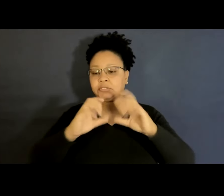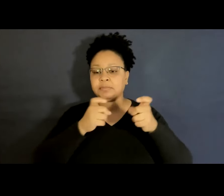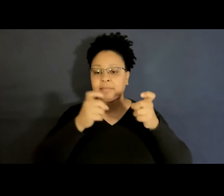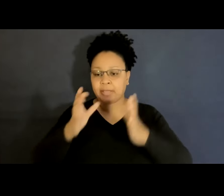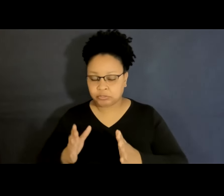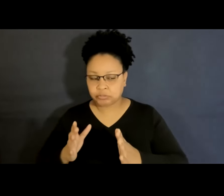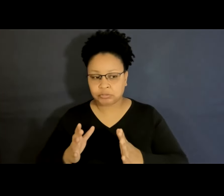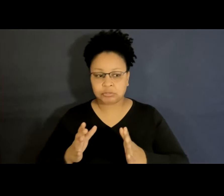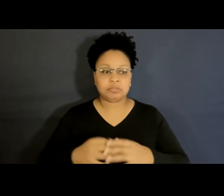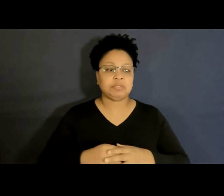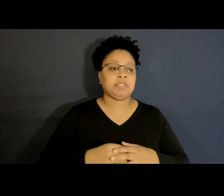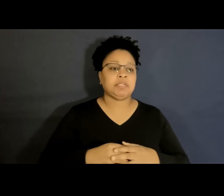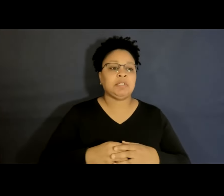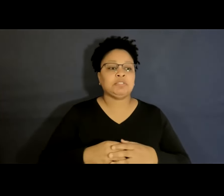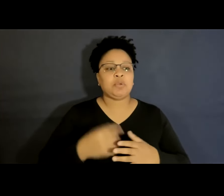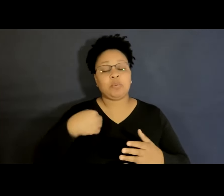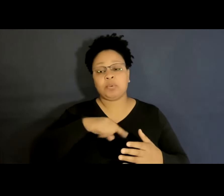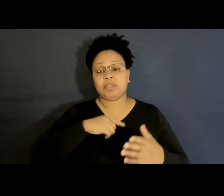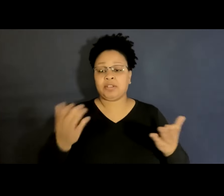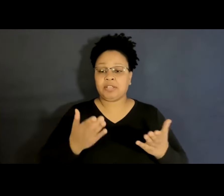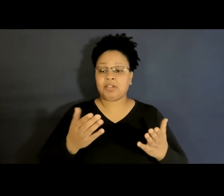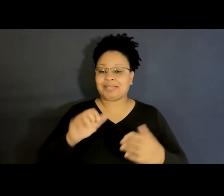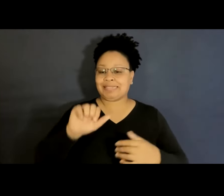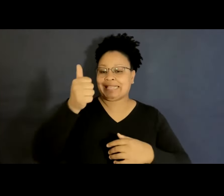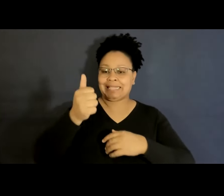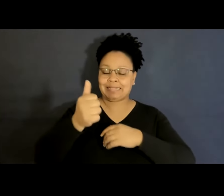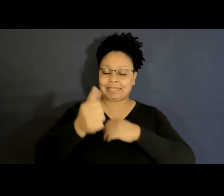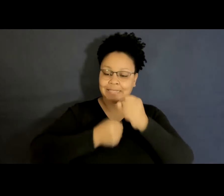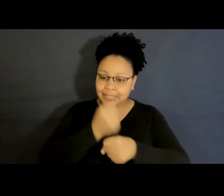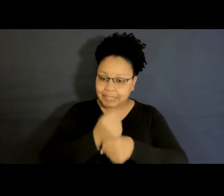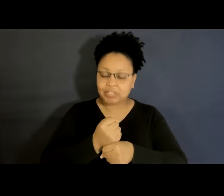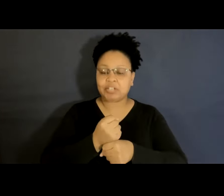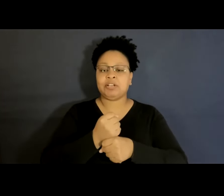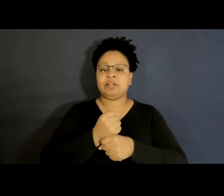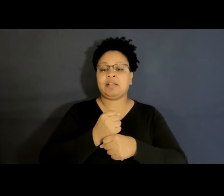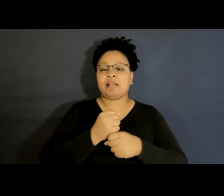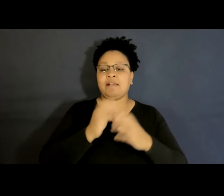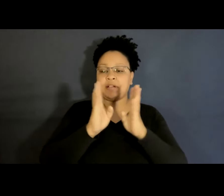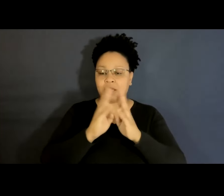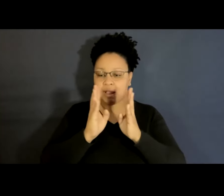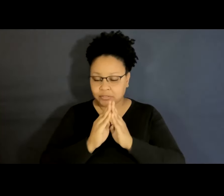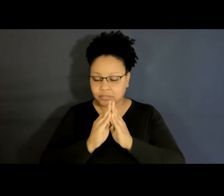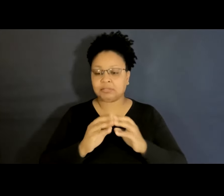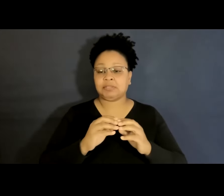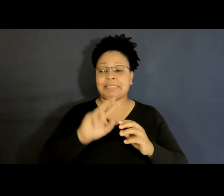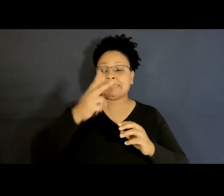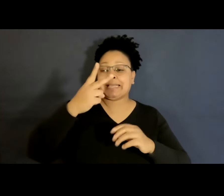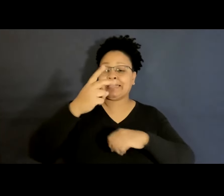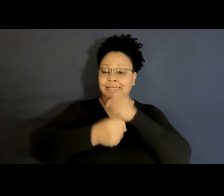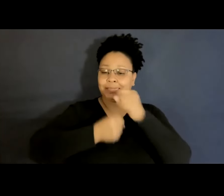want to welcome you to our 10th session of the African American Conference on Disabilities, our second year virtually.